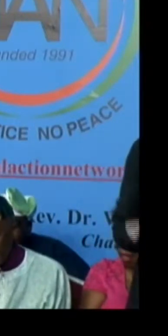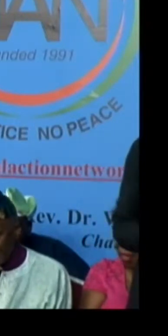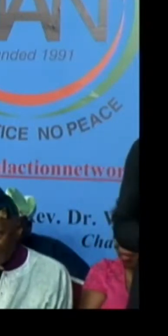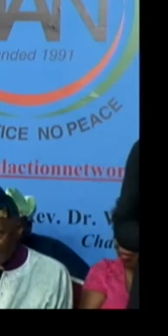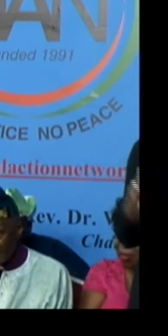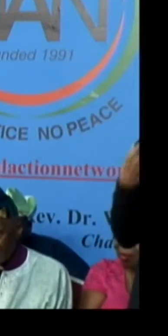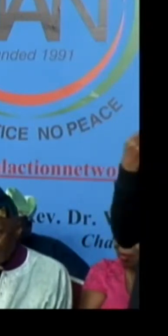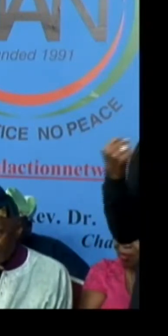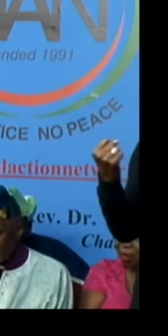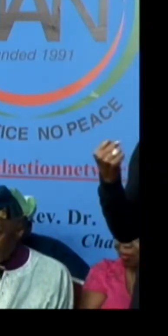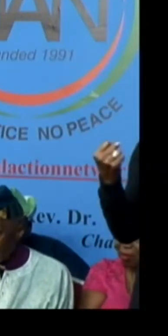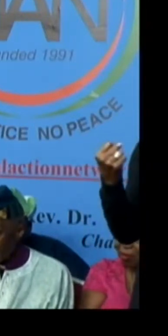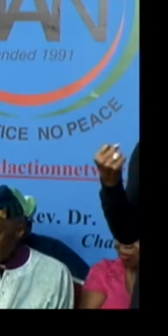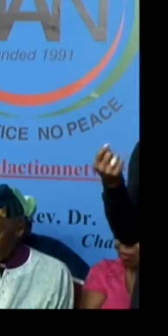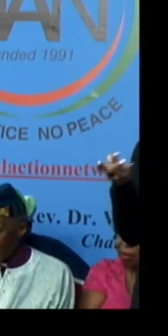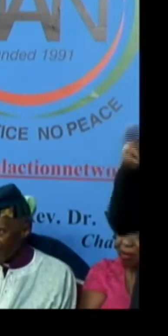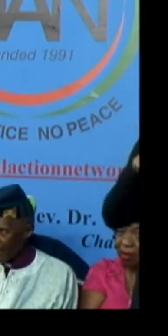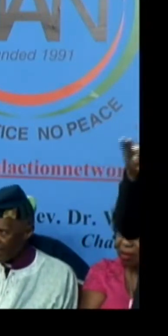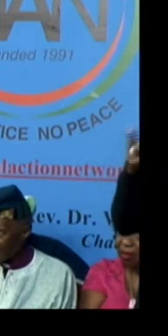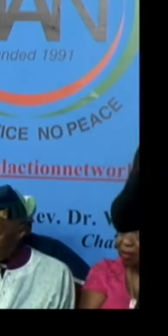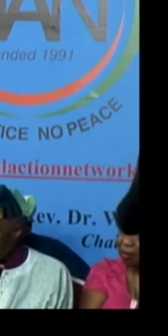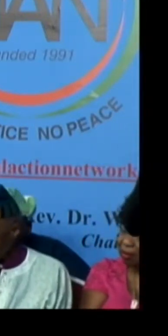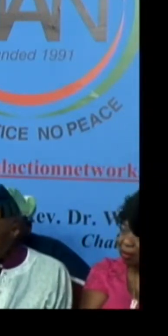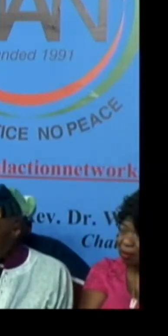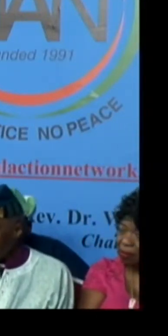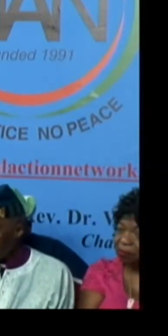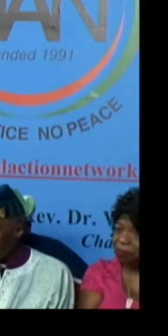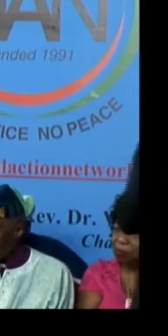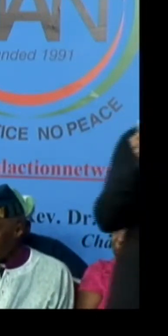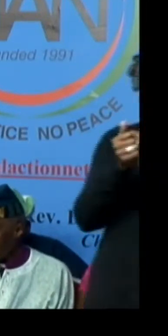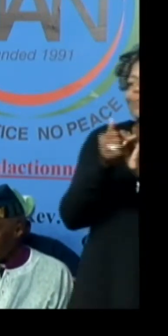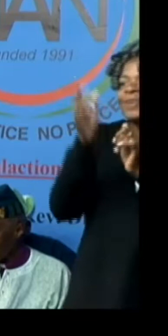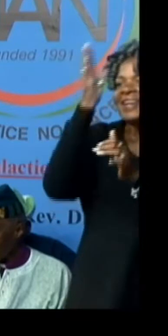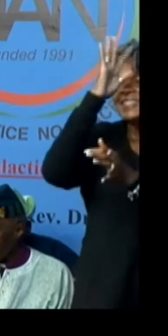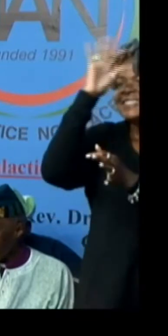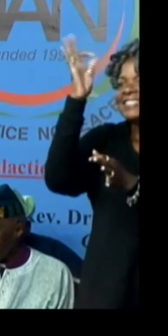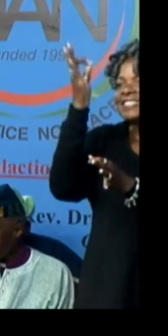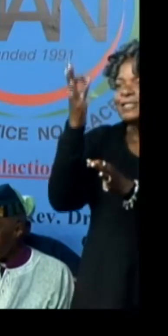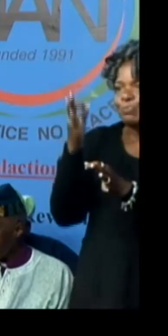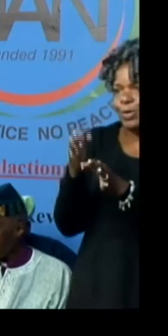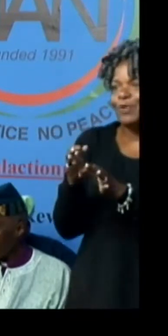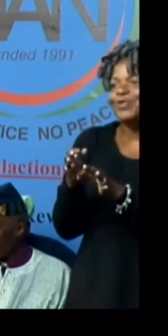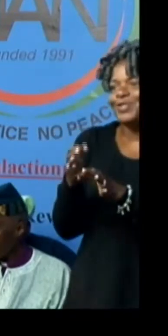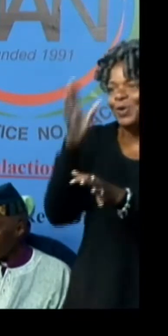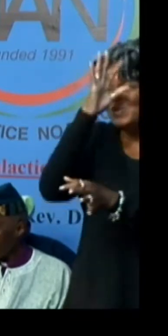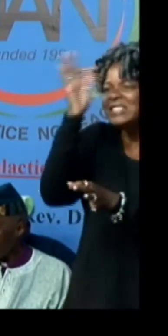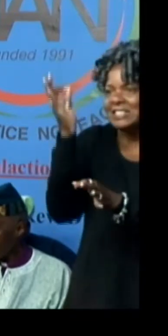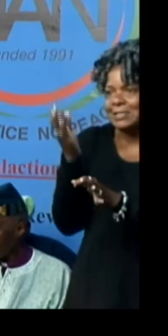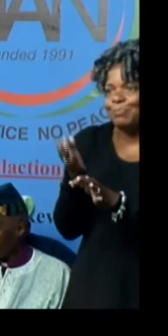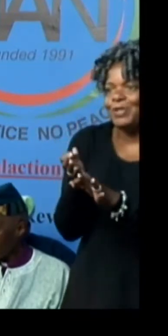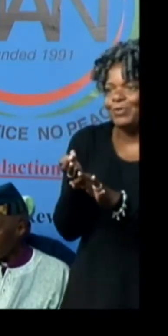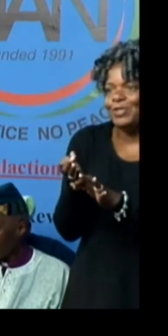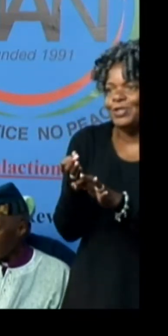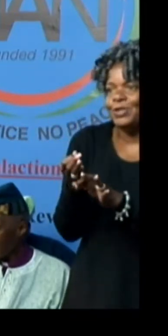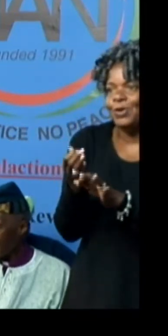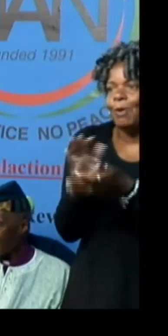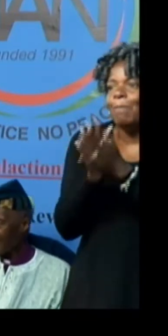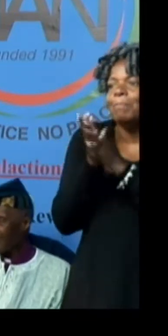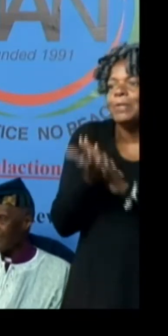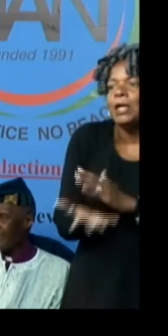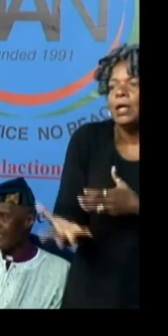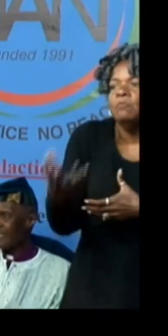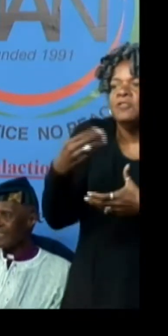That's why the spiritual kicks in. That God will rise you and raise